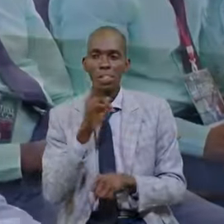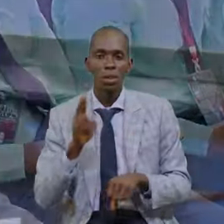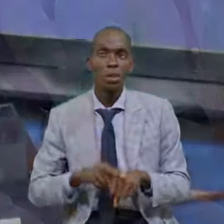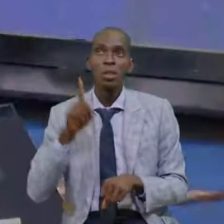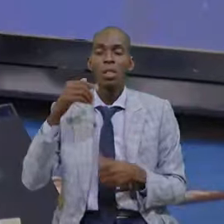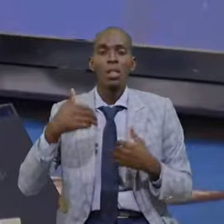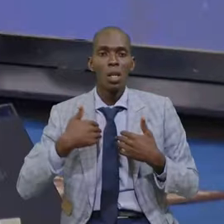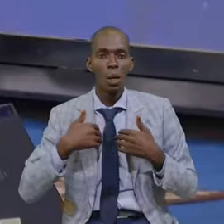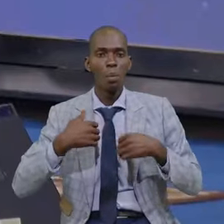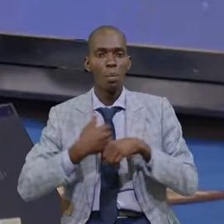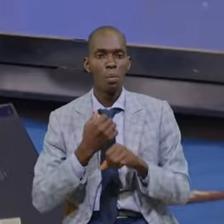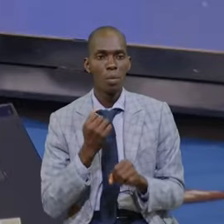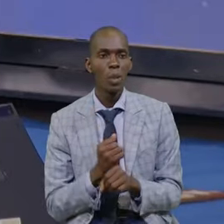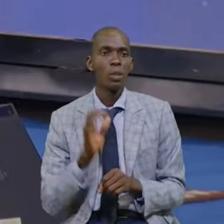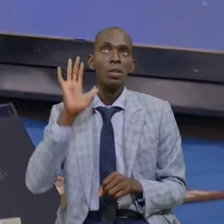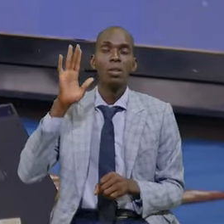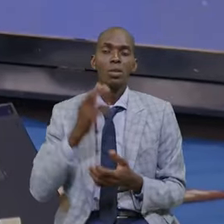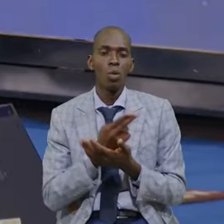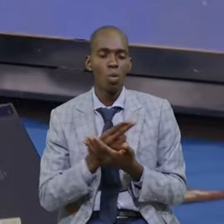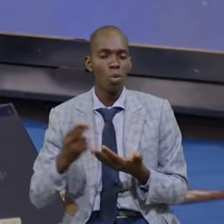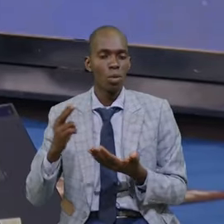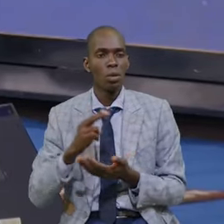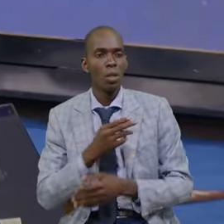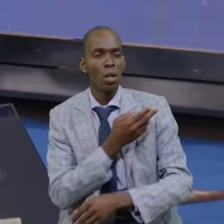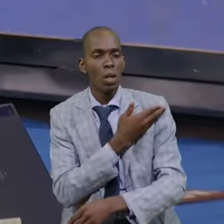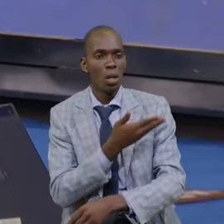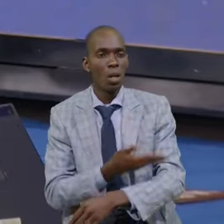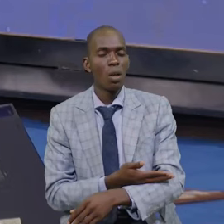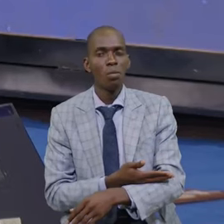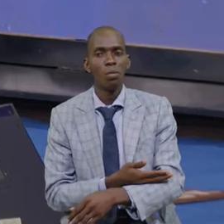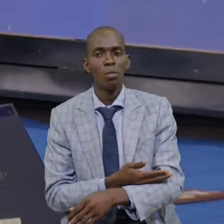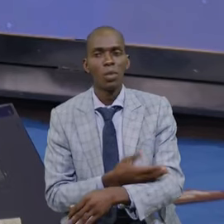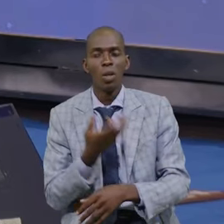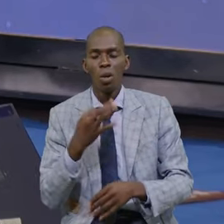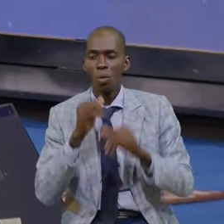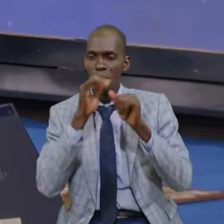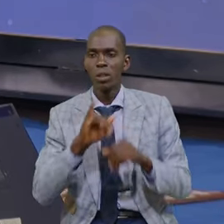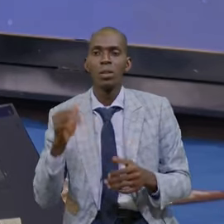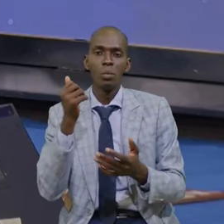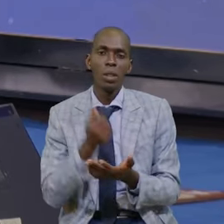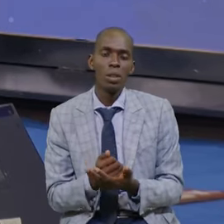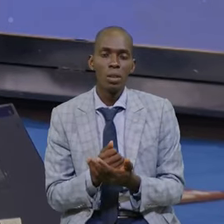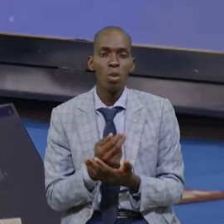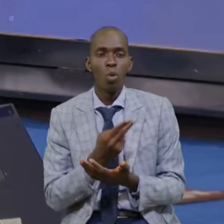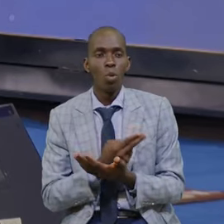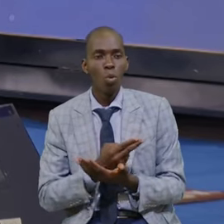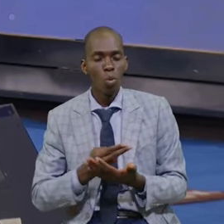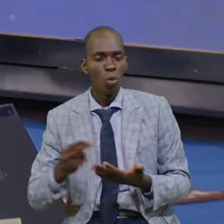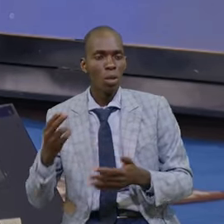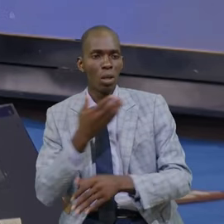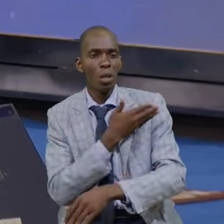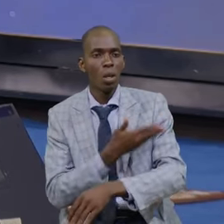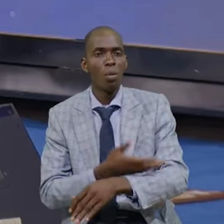bare his holy hand of blessing, holy arm